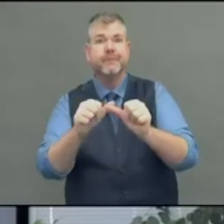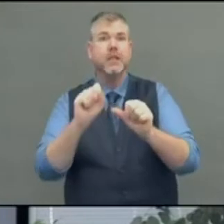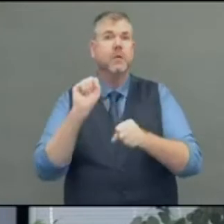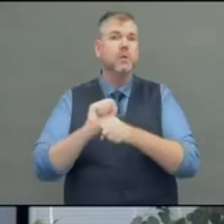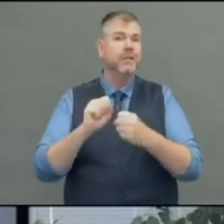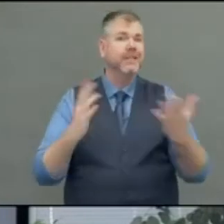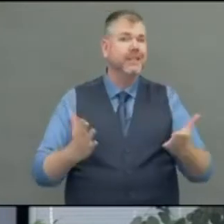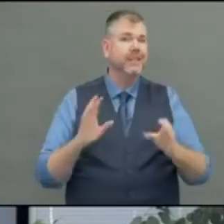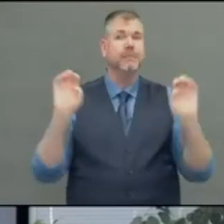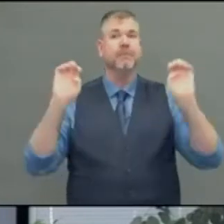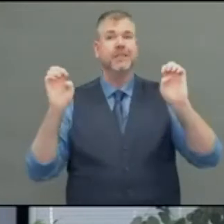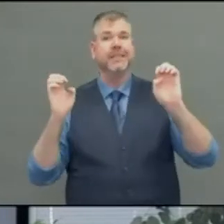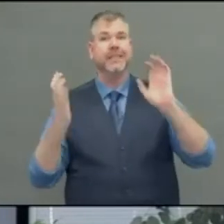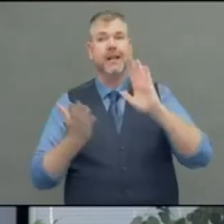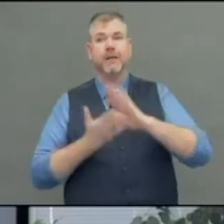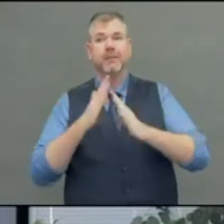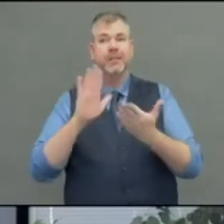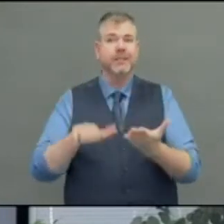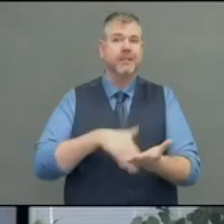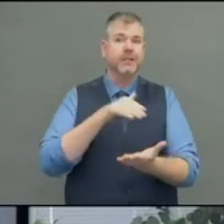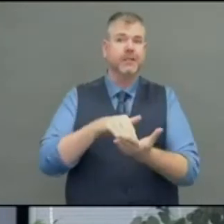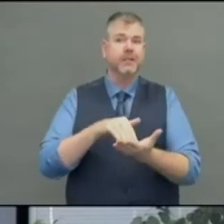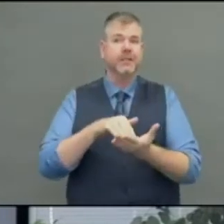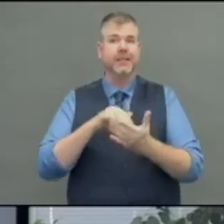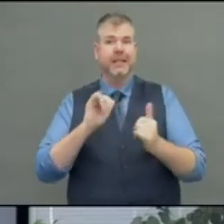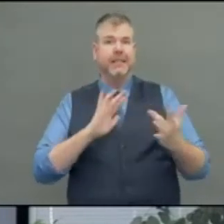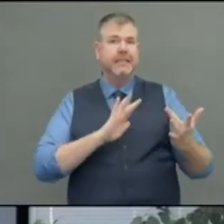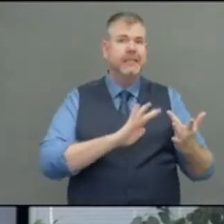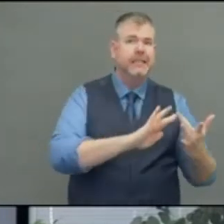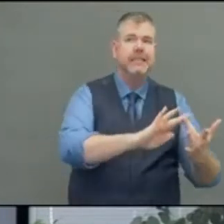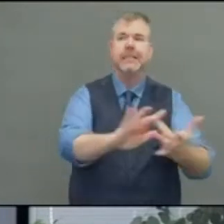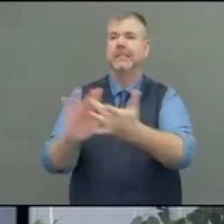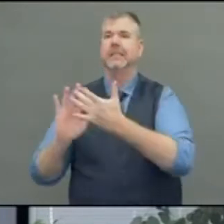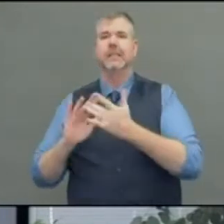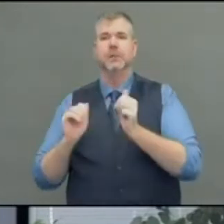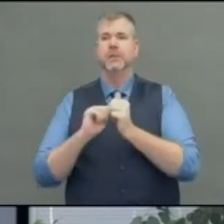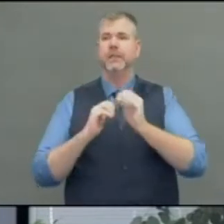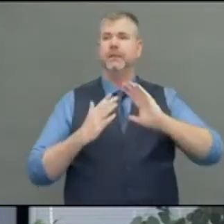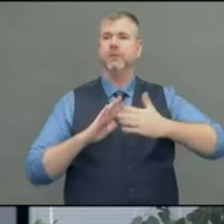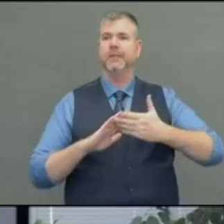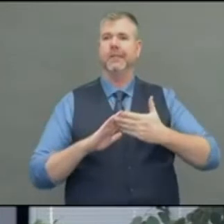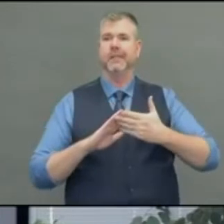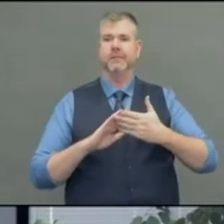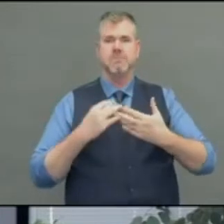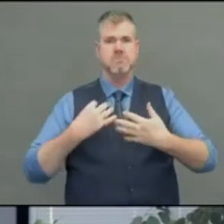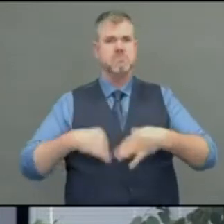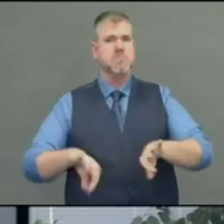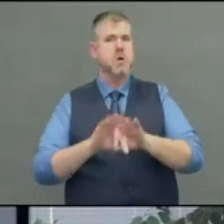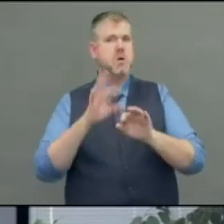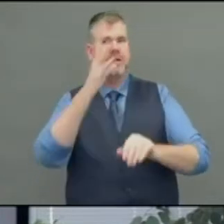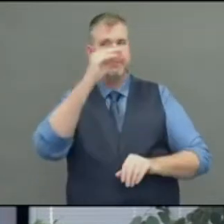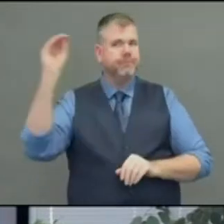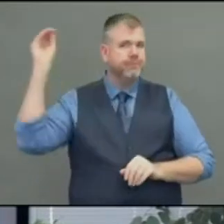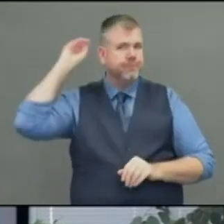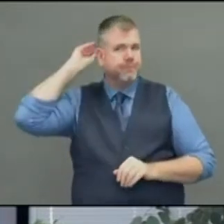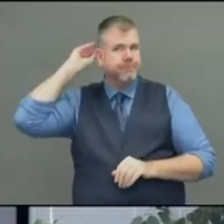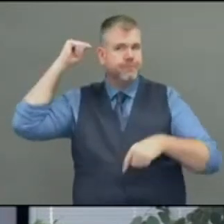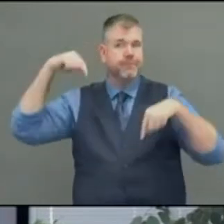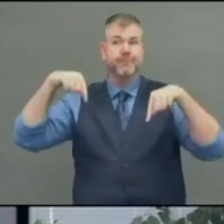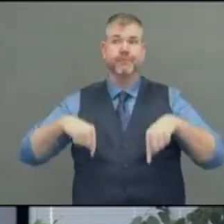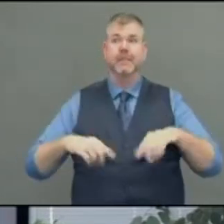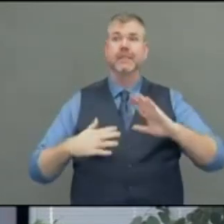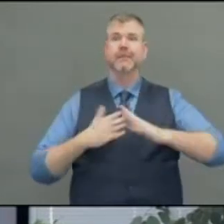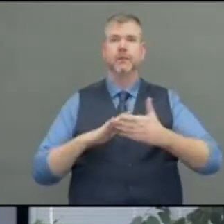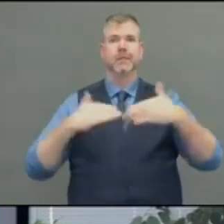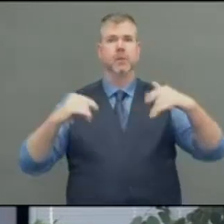especially with reaching out to our community, it's important to also keep in mind that we are such a diverse community that it's